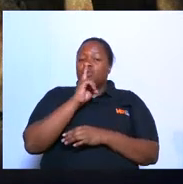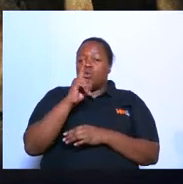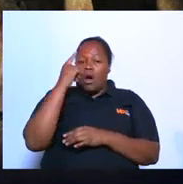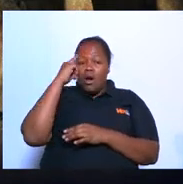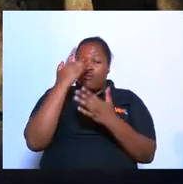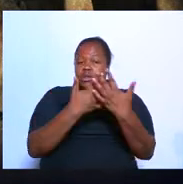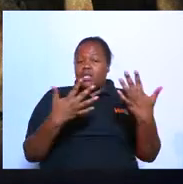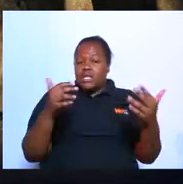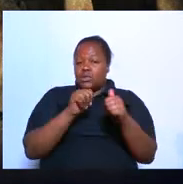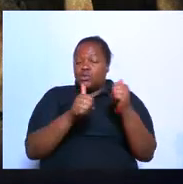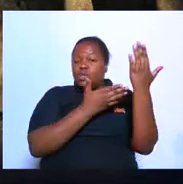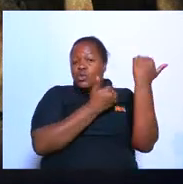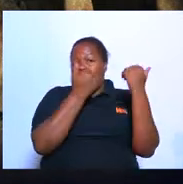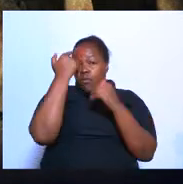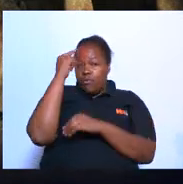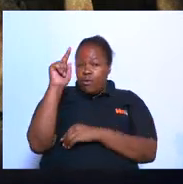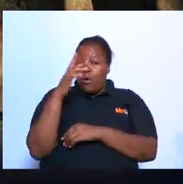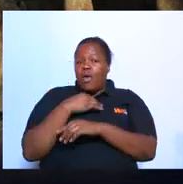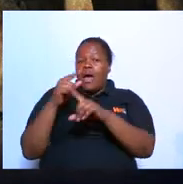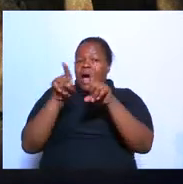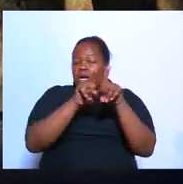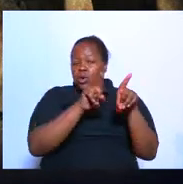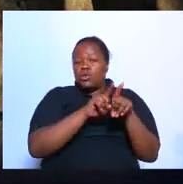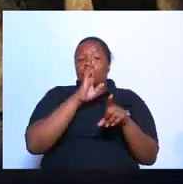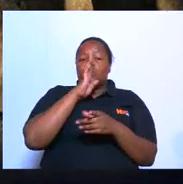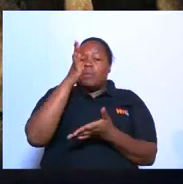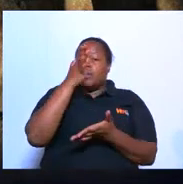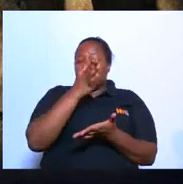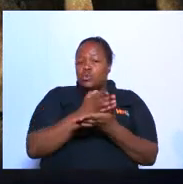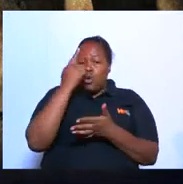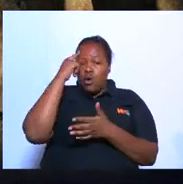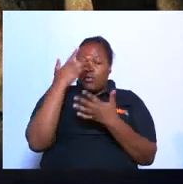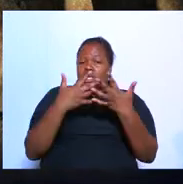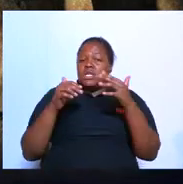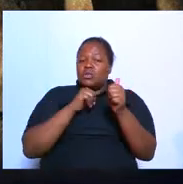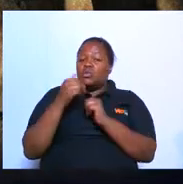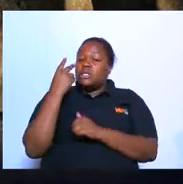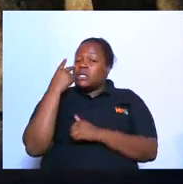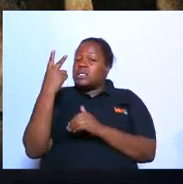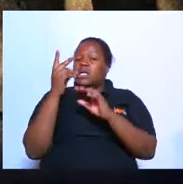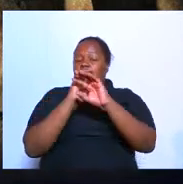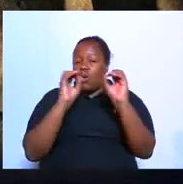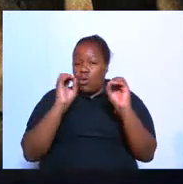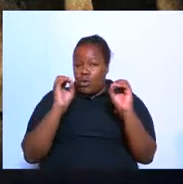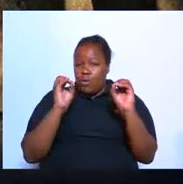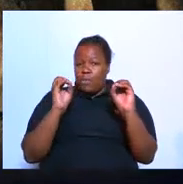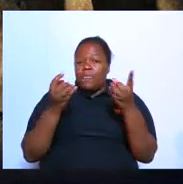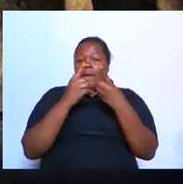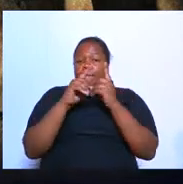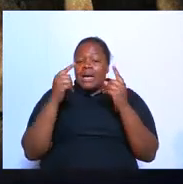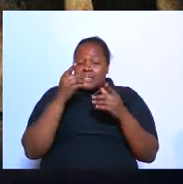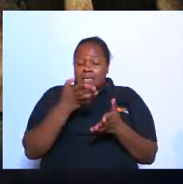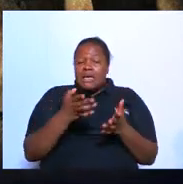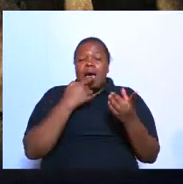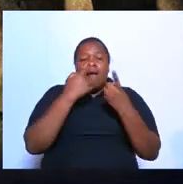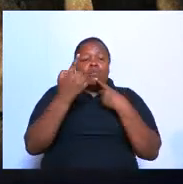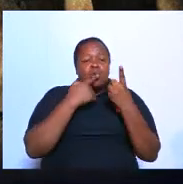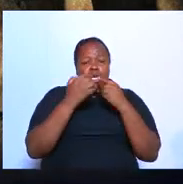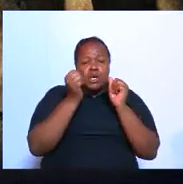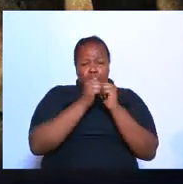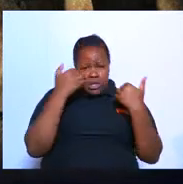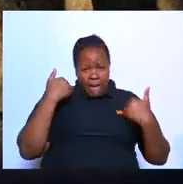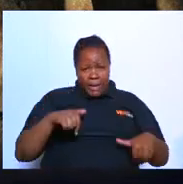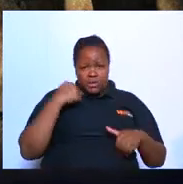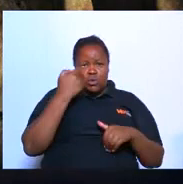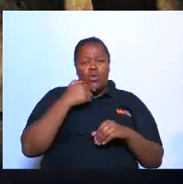the things we hope for to be sitting of the things we cannot see here I'm talking to a person who is in a